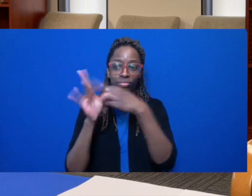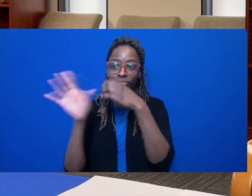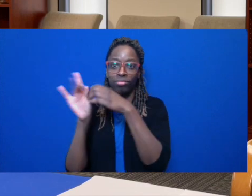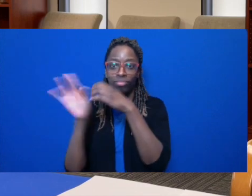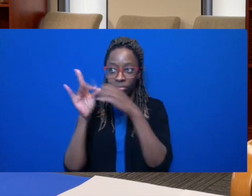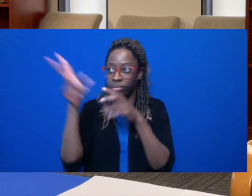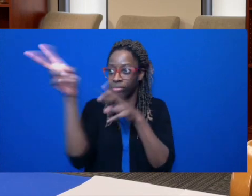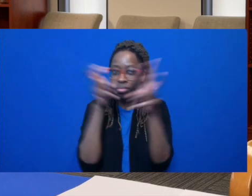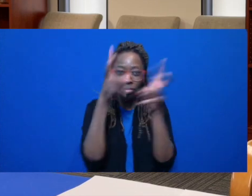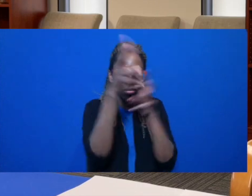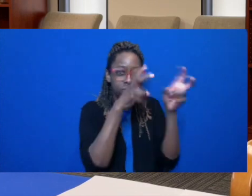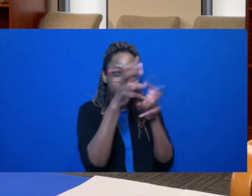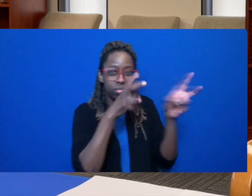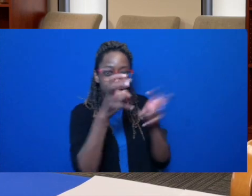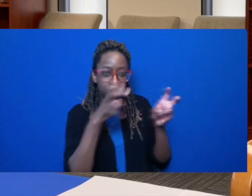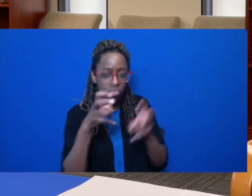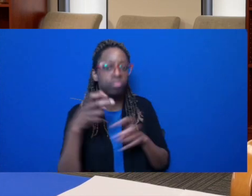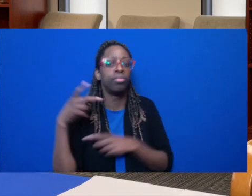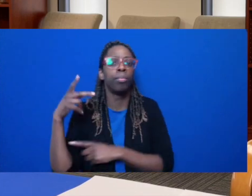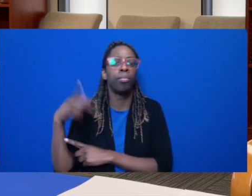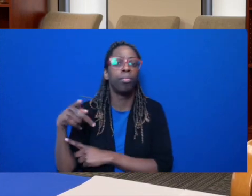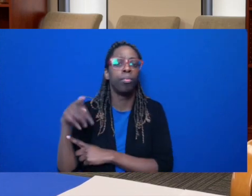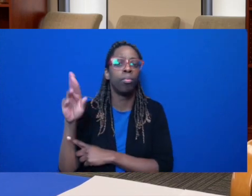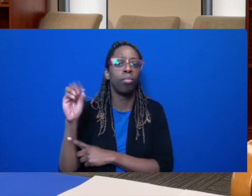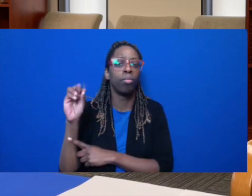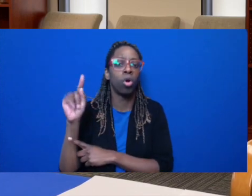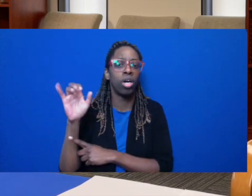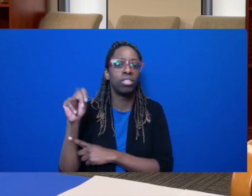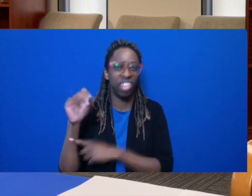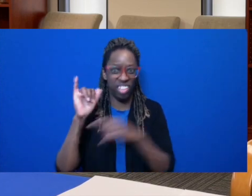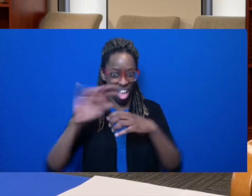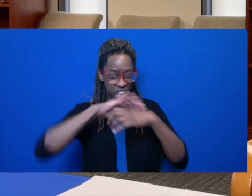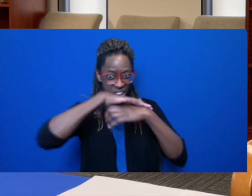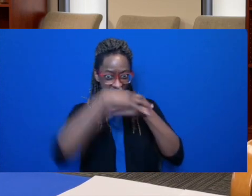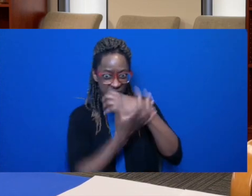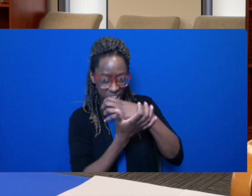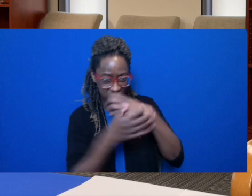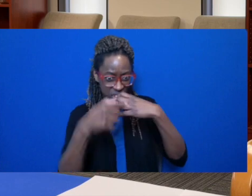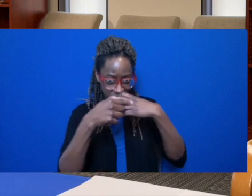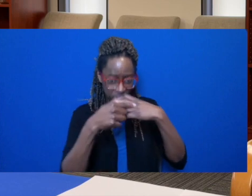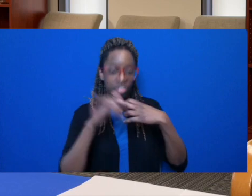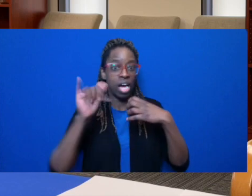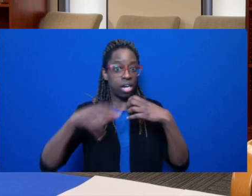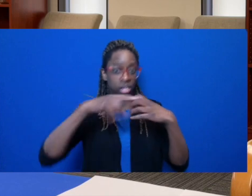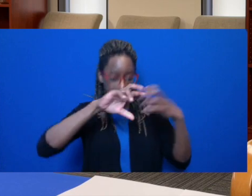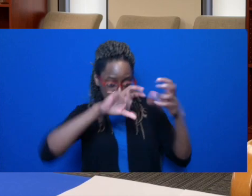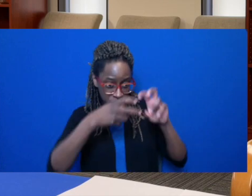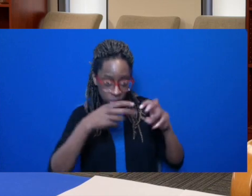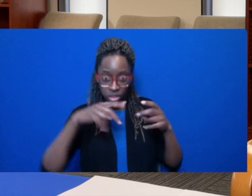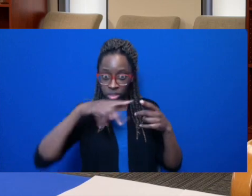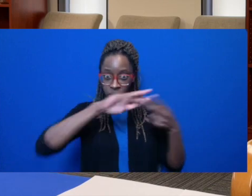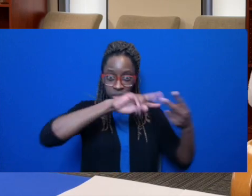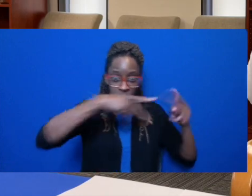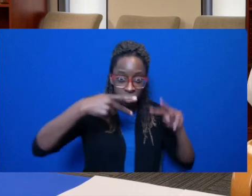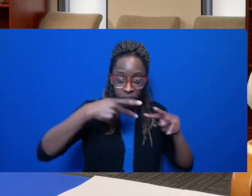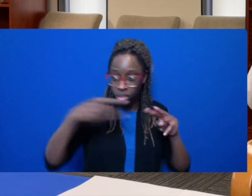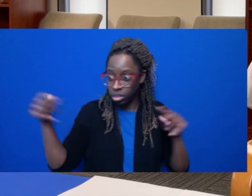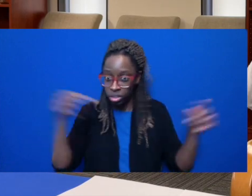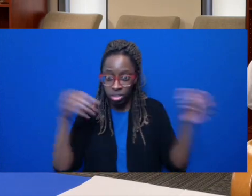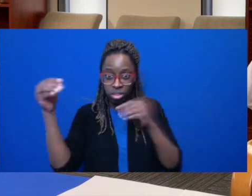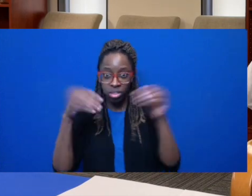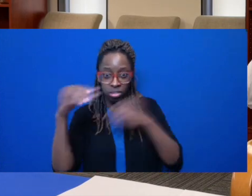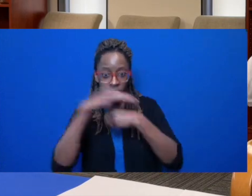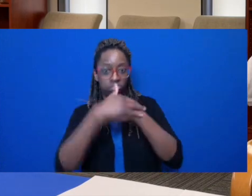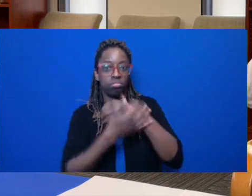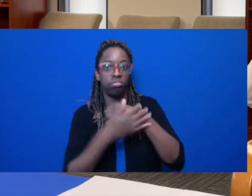And the specific part that it codes for is known as the spike protein. And the spike protein is on the outside. If you think of the virus, right,